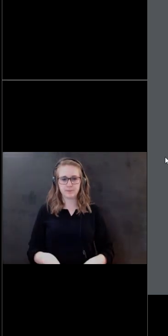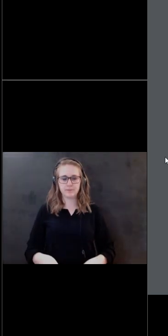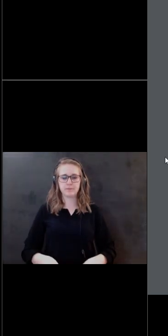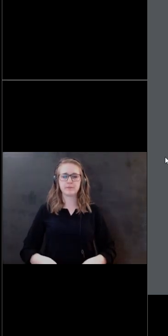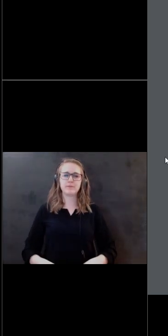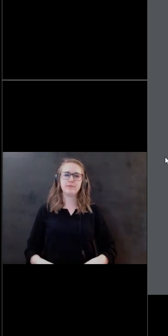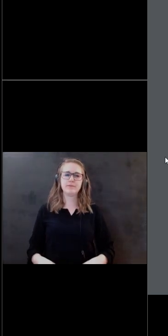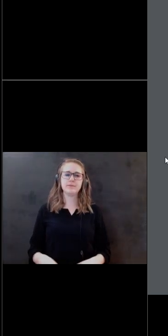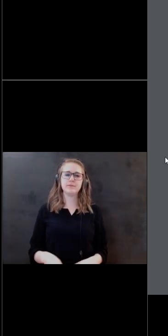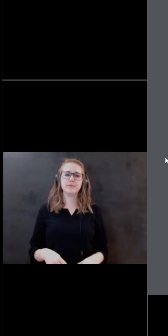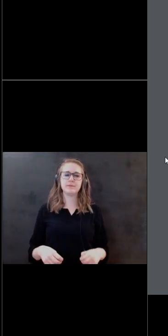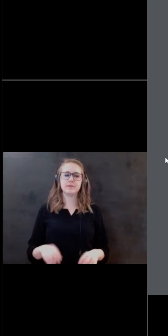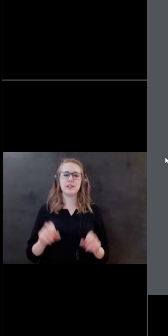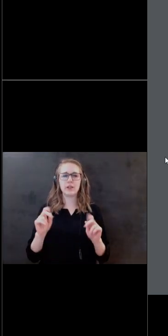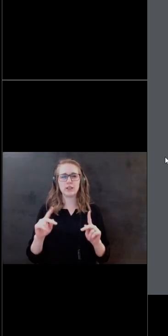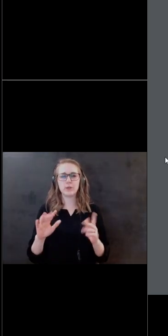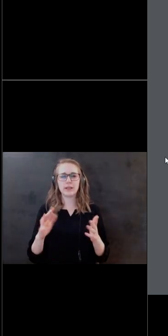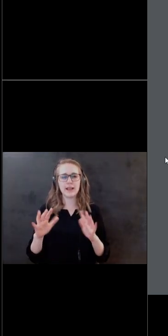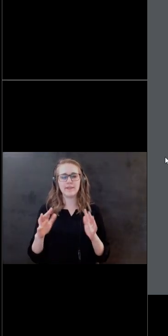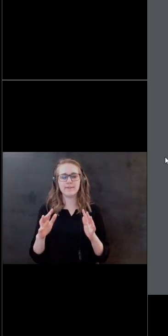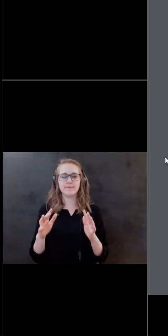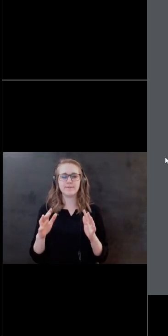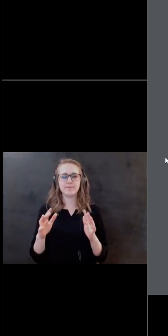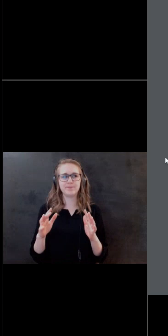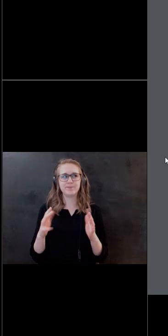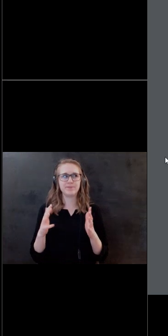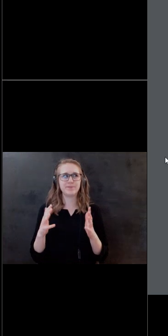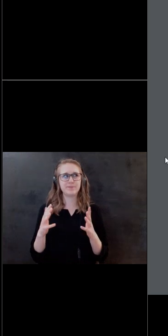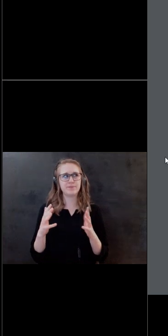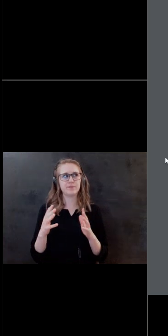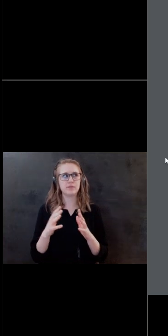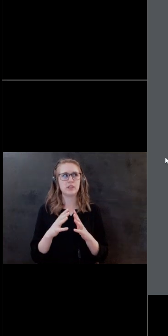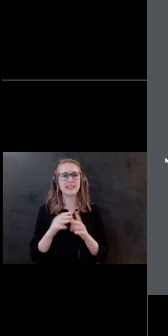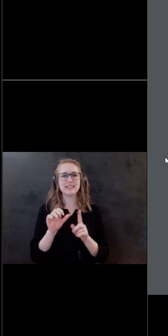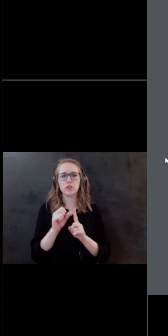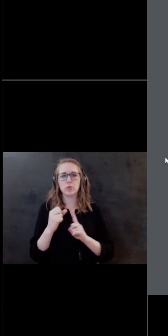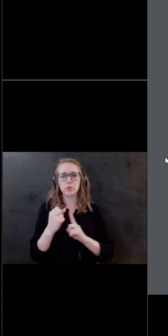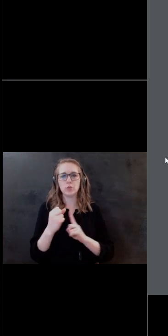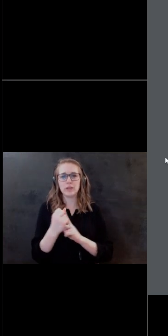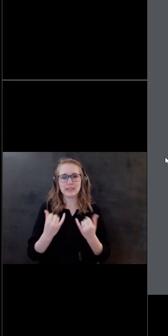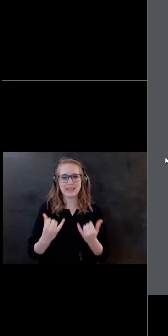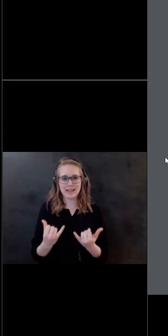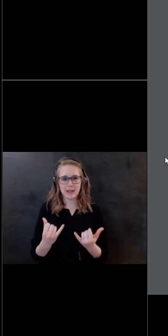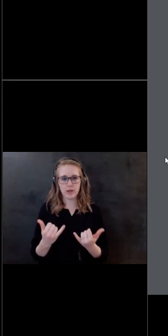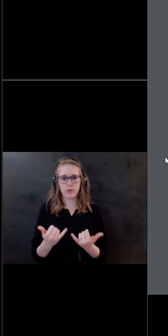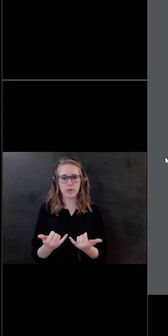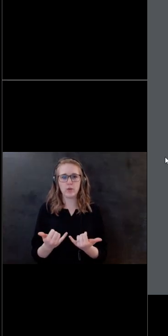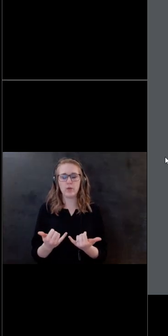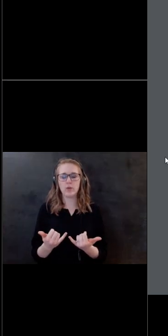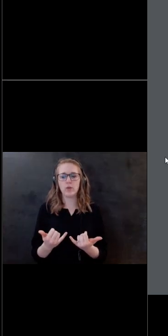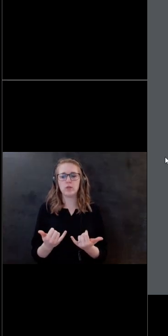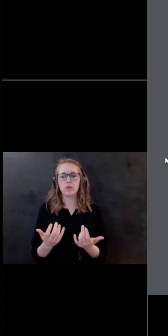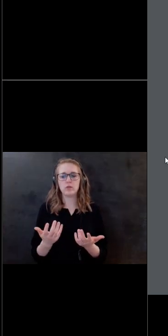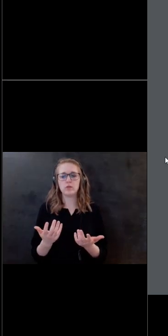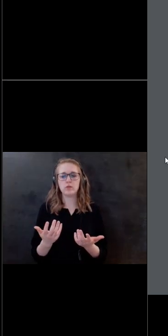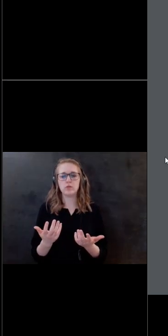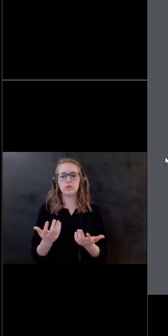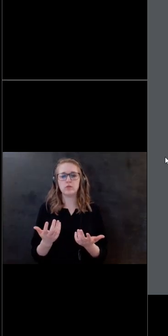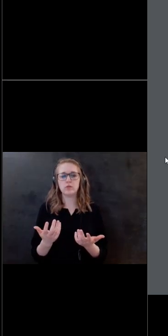we're kind of in a, I don't want to say in a position where, you know, this, we don't want